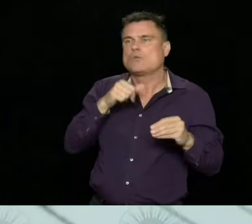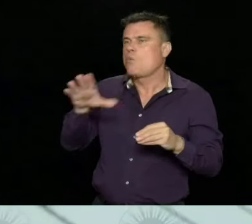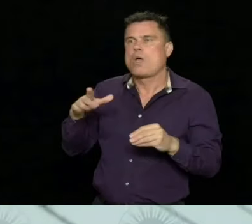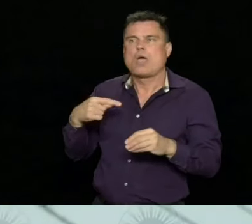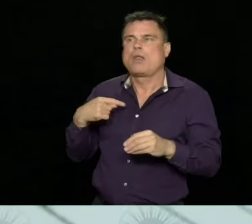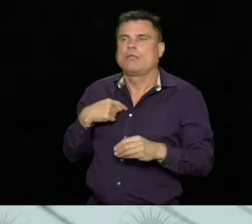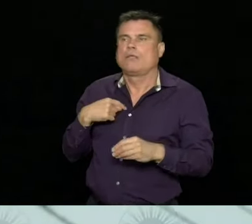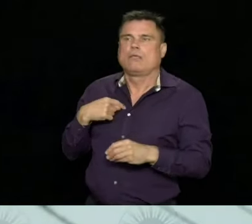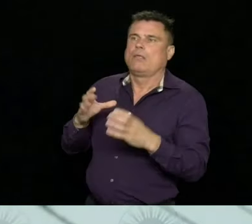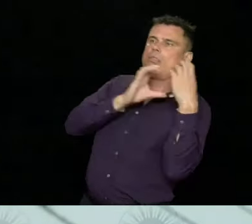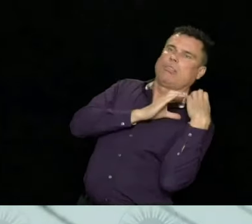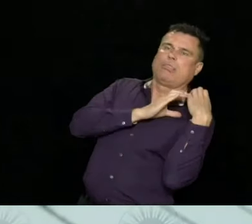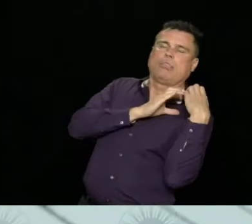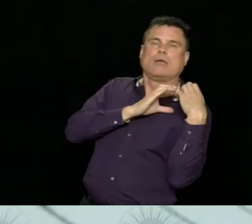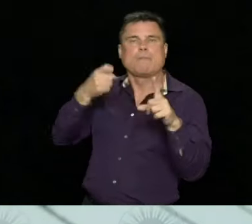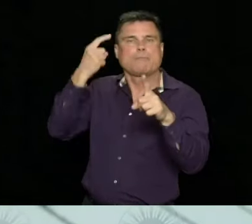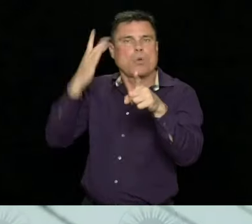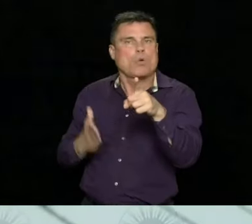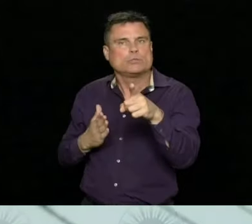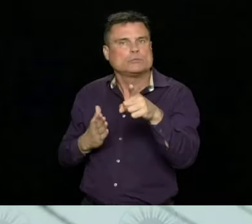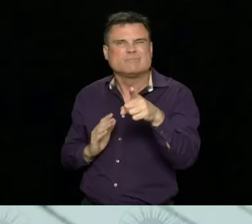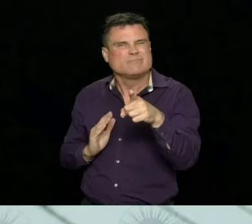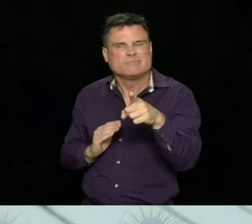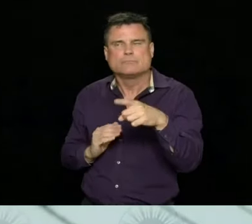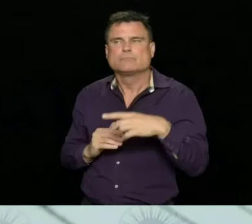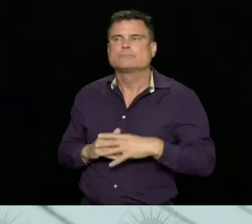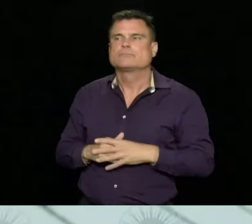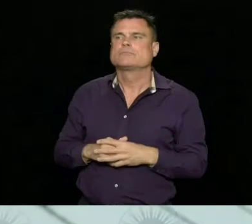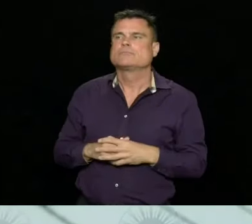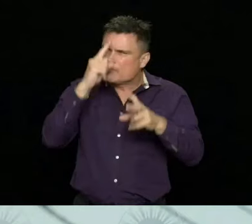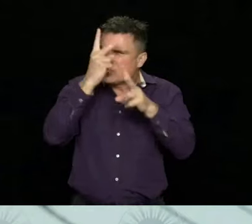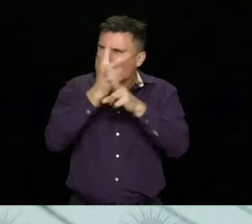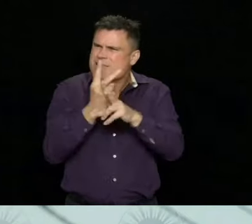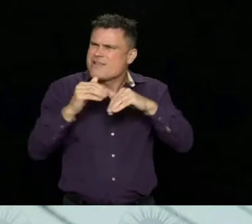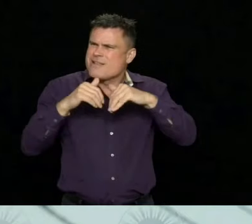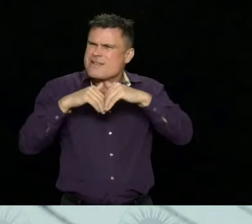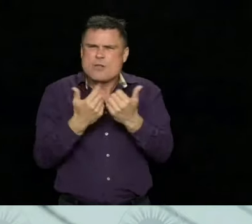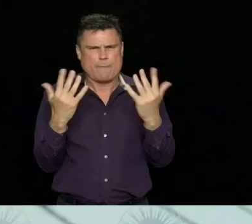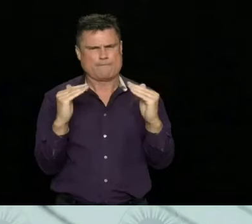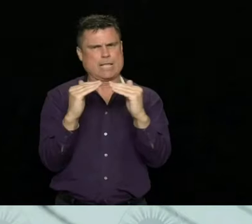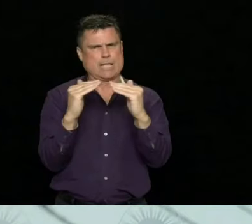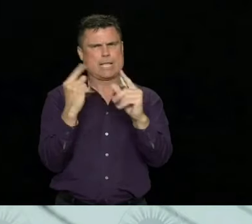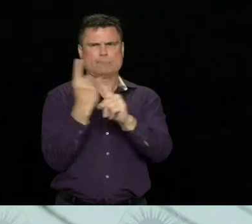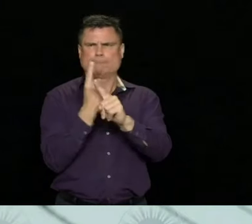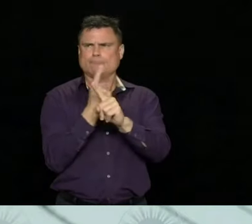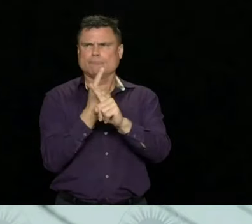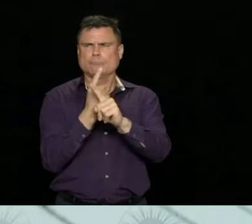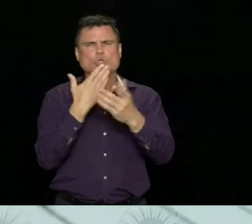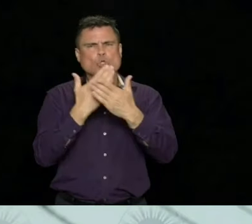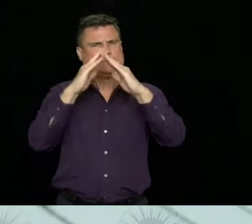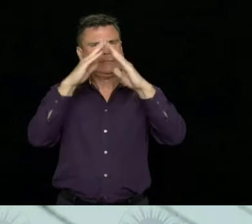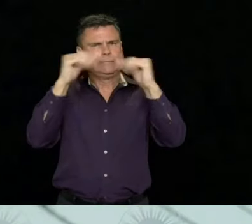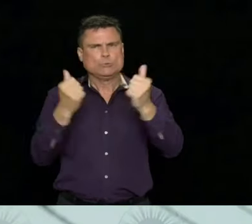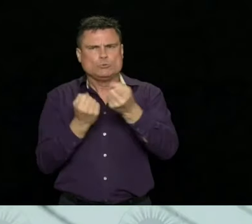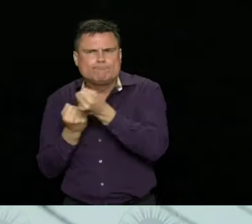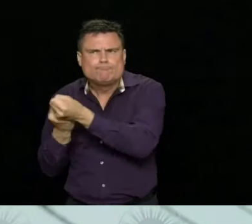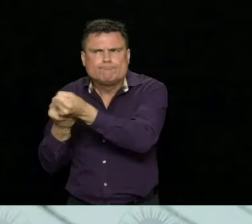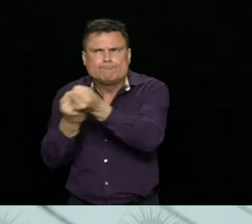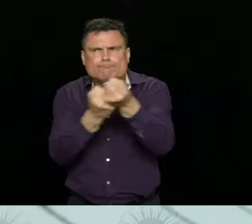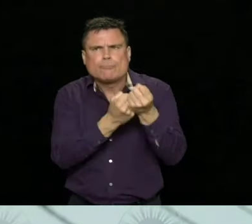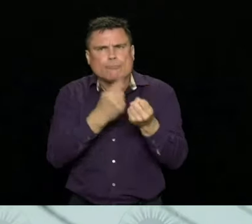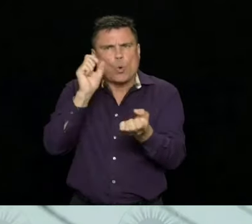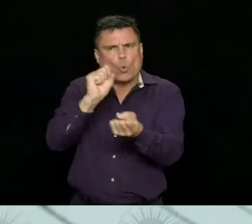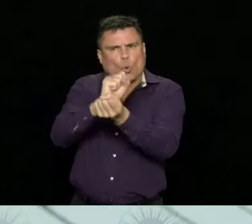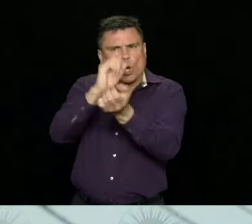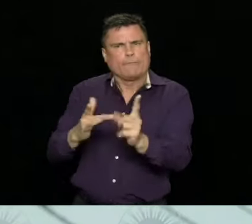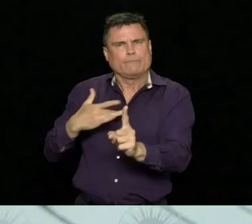so that we have that system in place, the security for the workers in place, both economically and socially, at the same time that the businesses